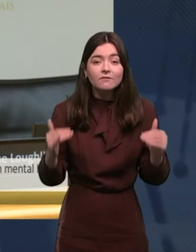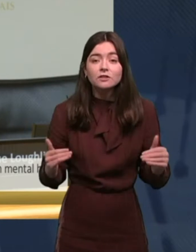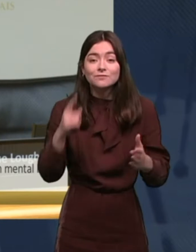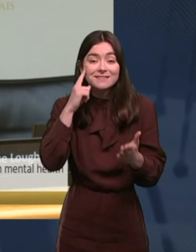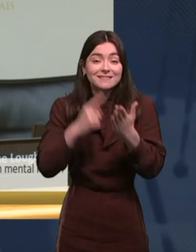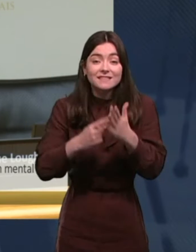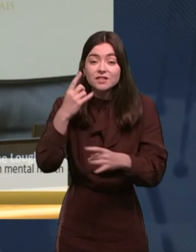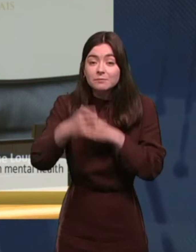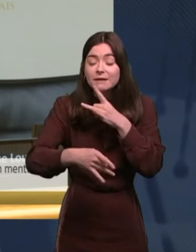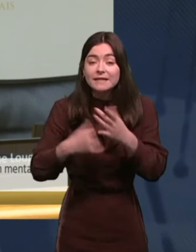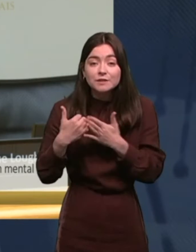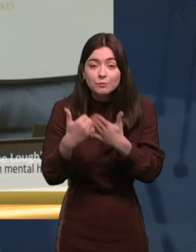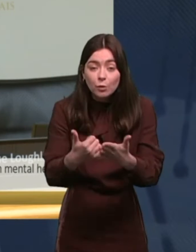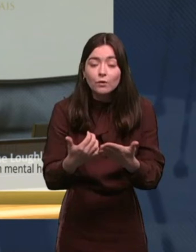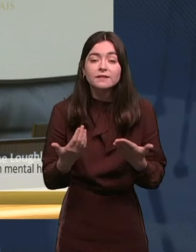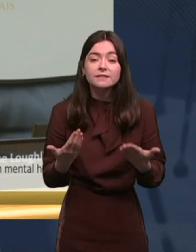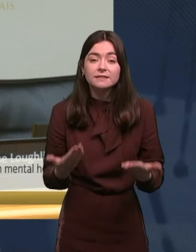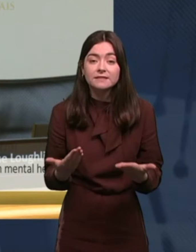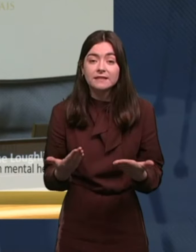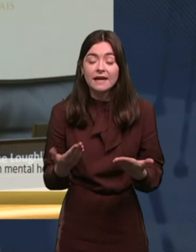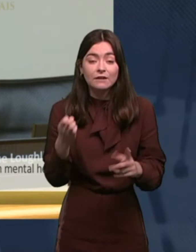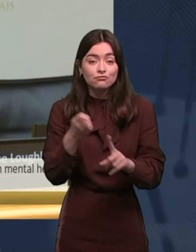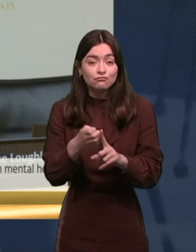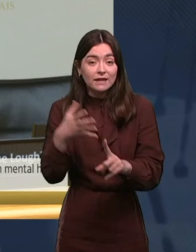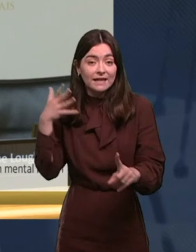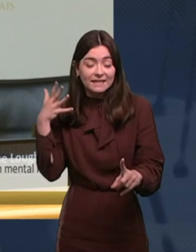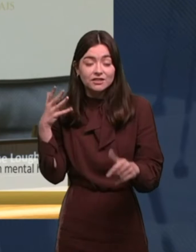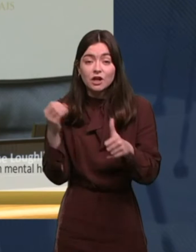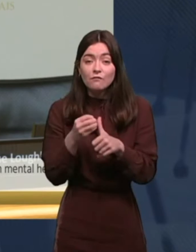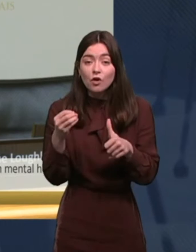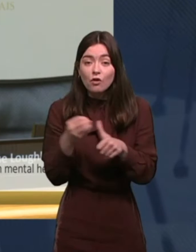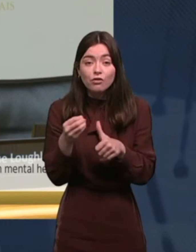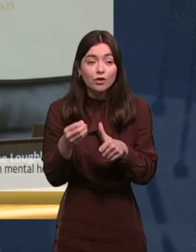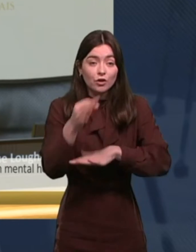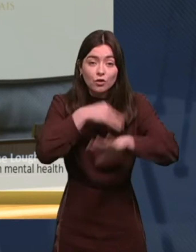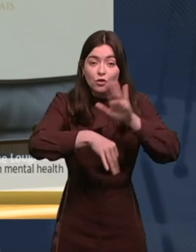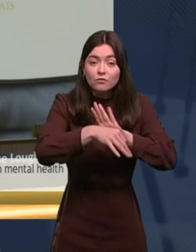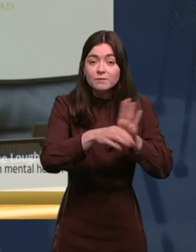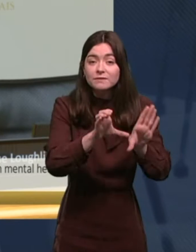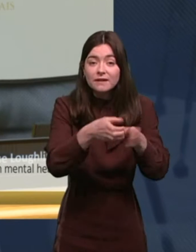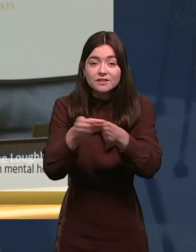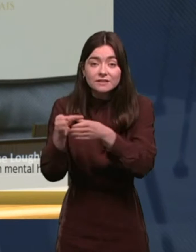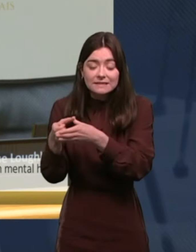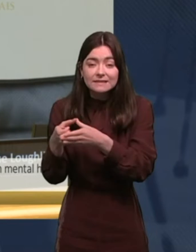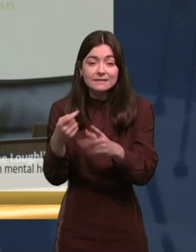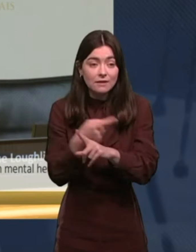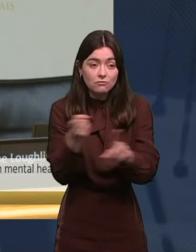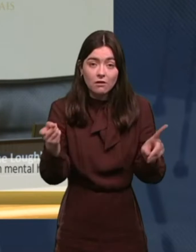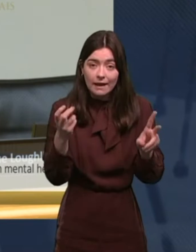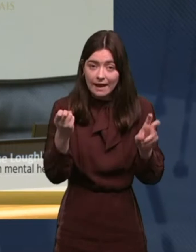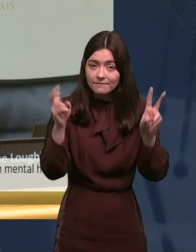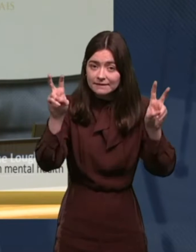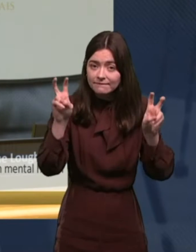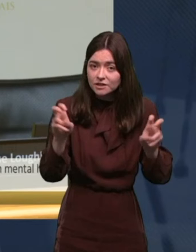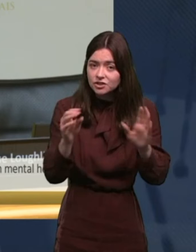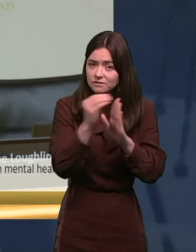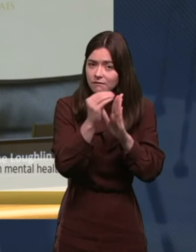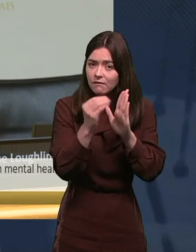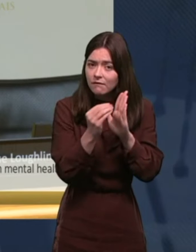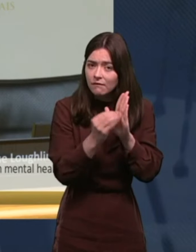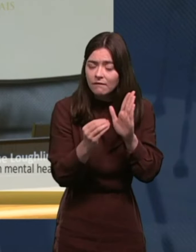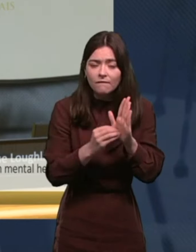decision-making supporters, as well as recognition of other kind of state players, all are defined and all have clear functions